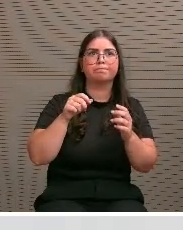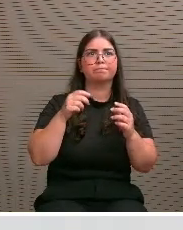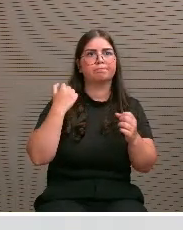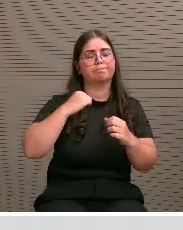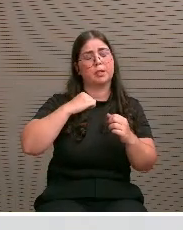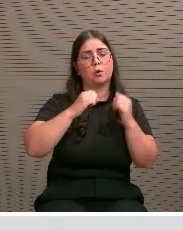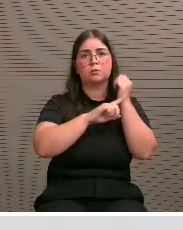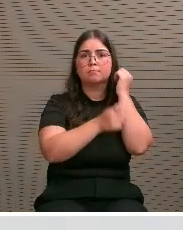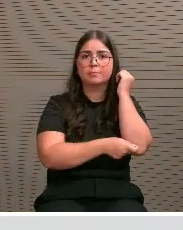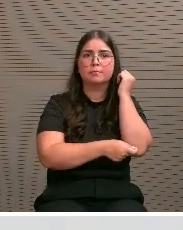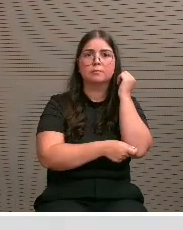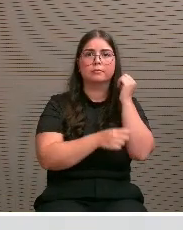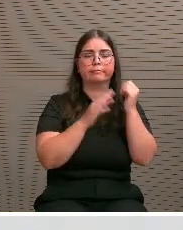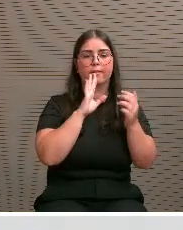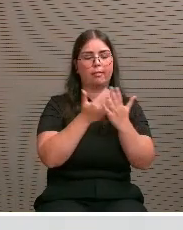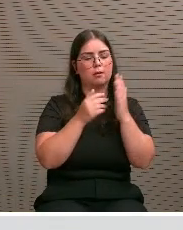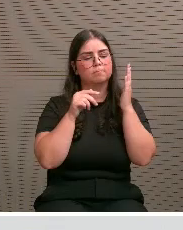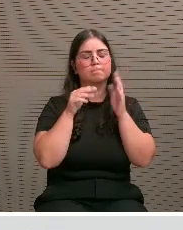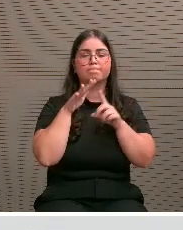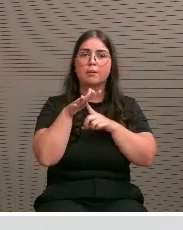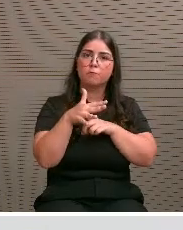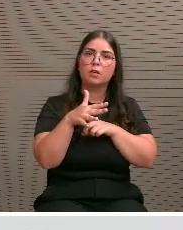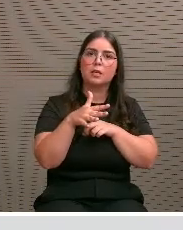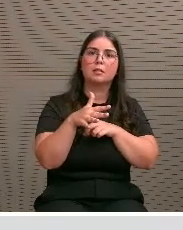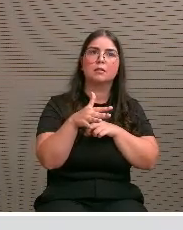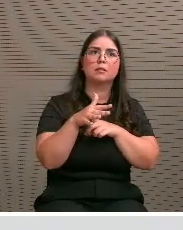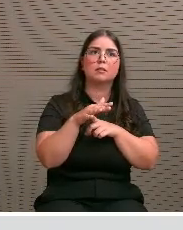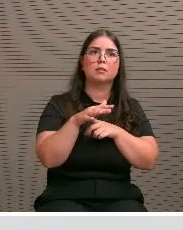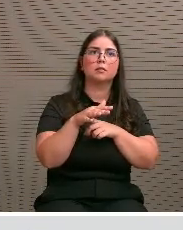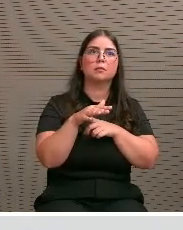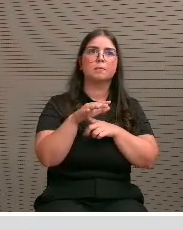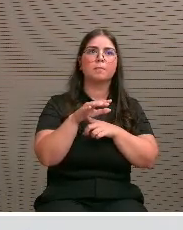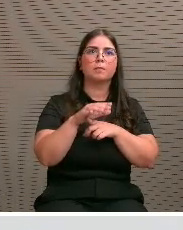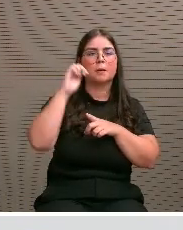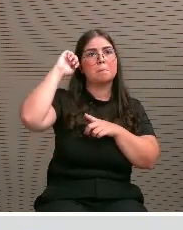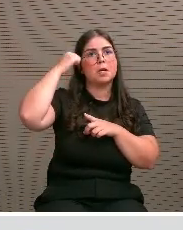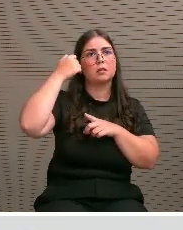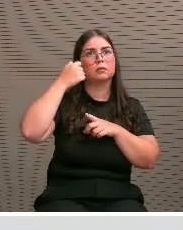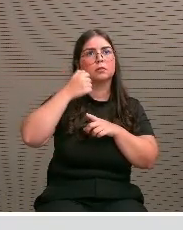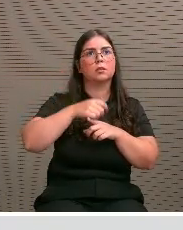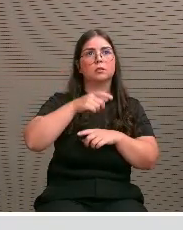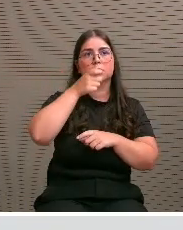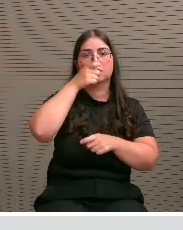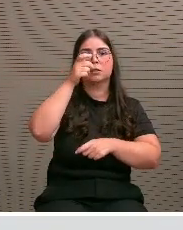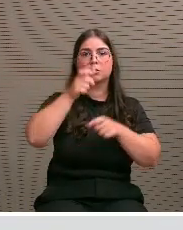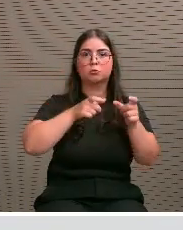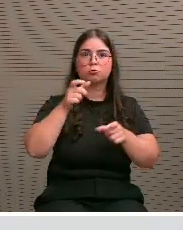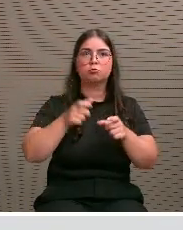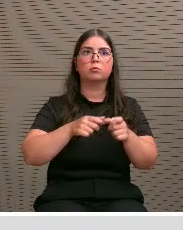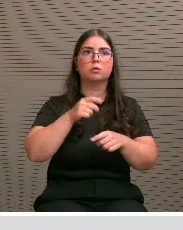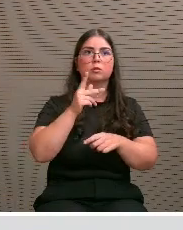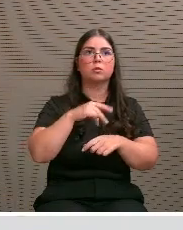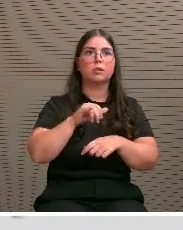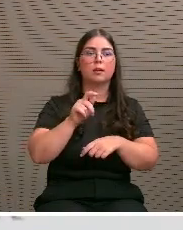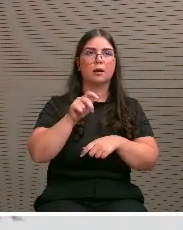bananas. And scientists in Kenya have figured out how to stop this. The Parliament of Uganda